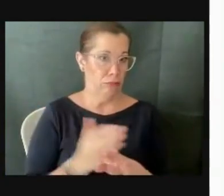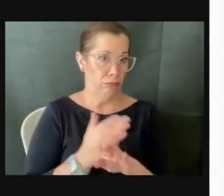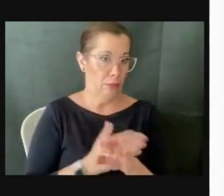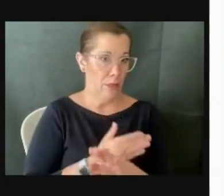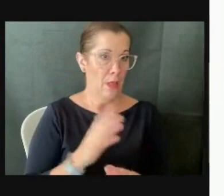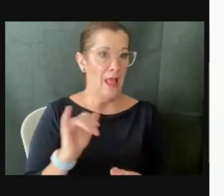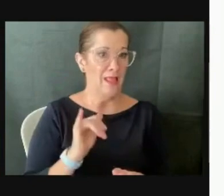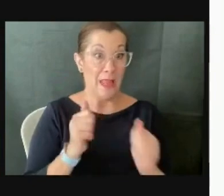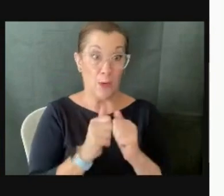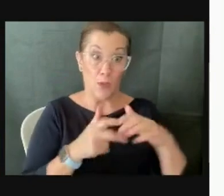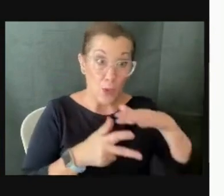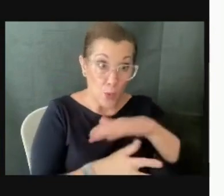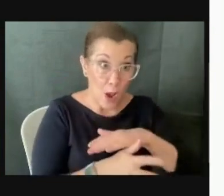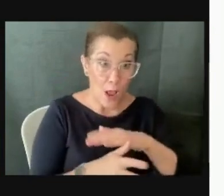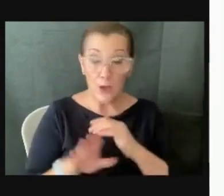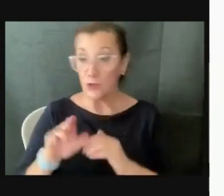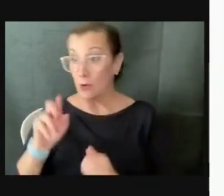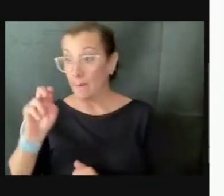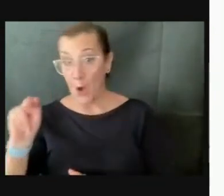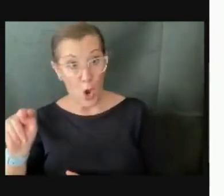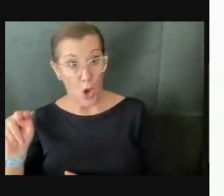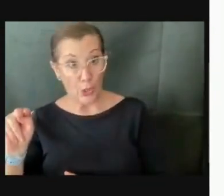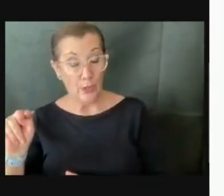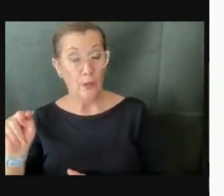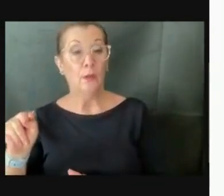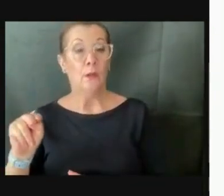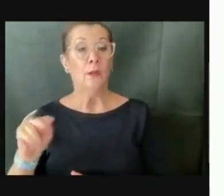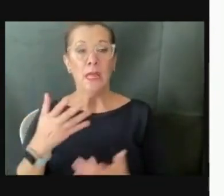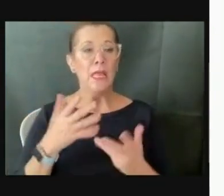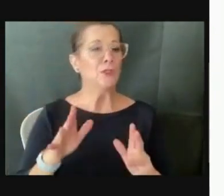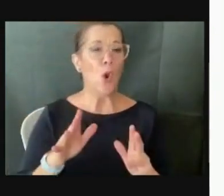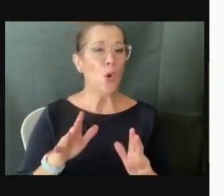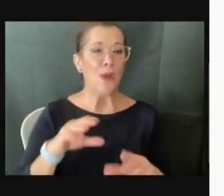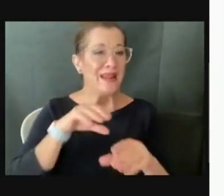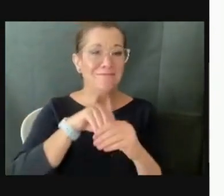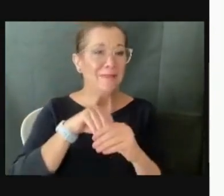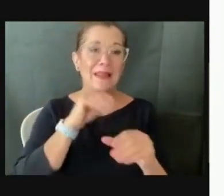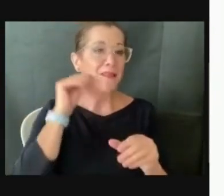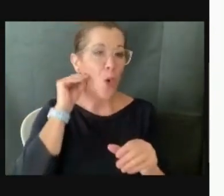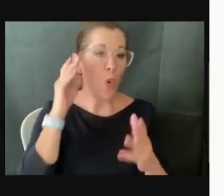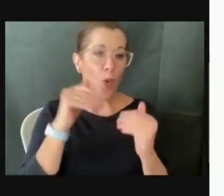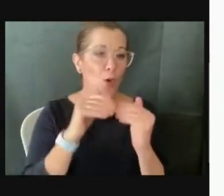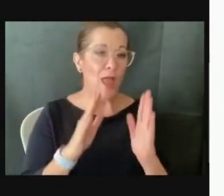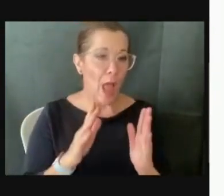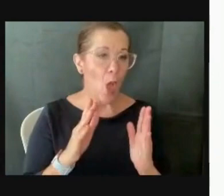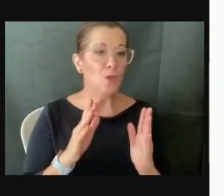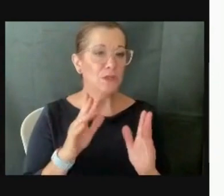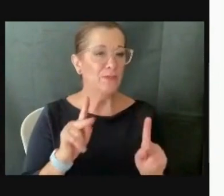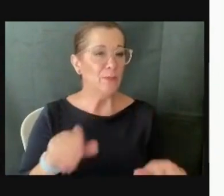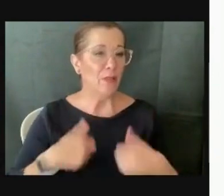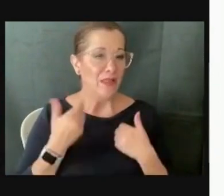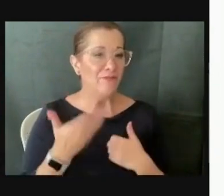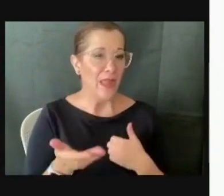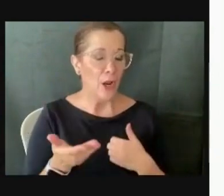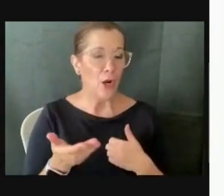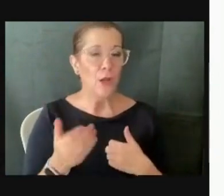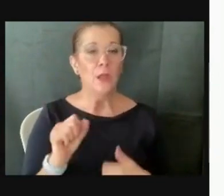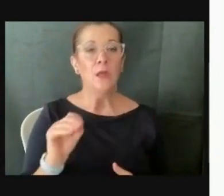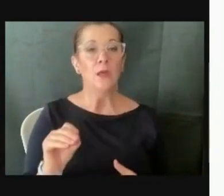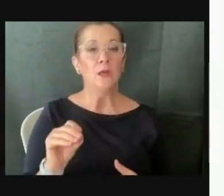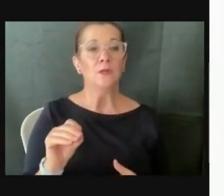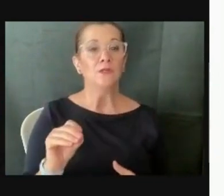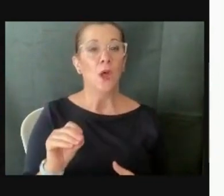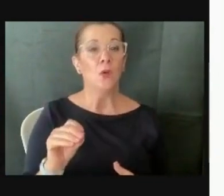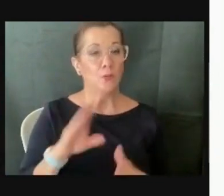garage or a barn. It's already an existing place for humans to live. So, it's going to be a